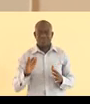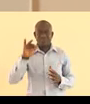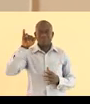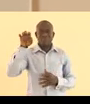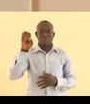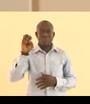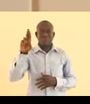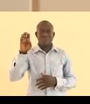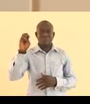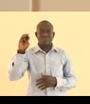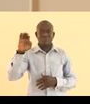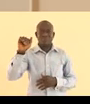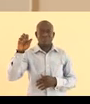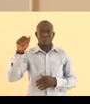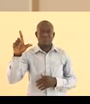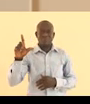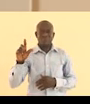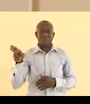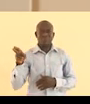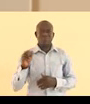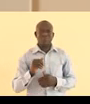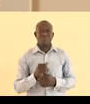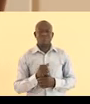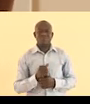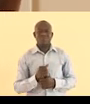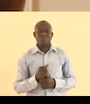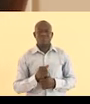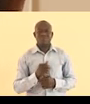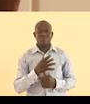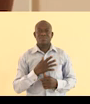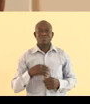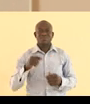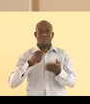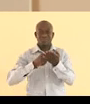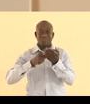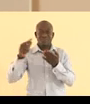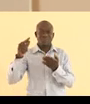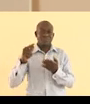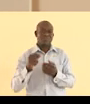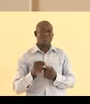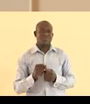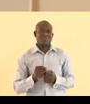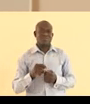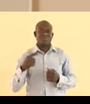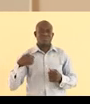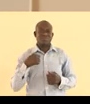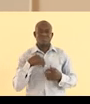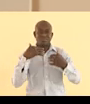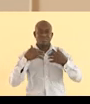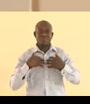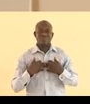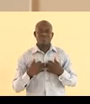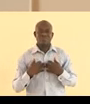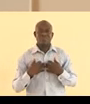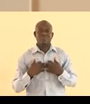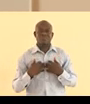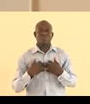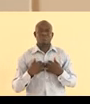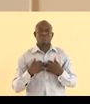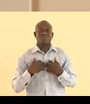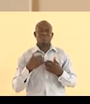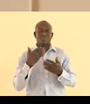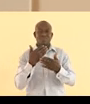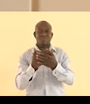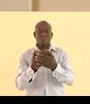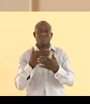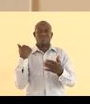Who? We have Jeremiah. The first reading, The first reading, the prophets. And in the gospel, we have, of